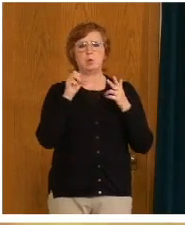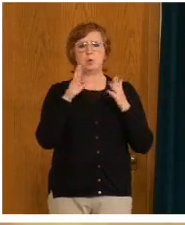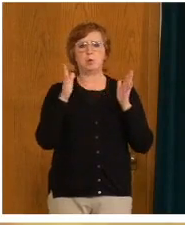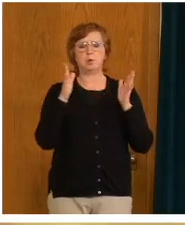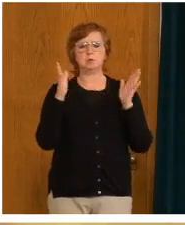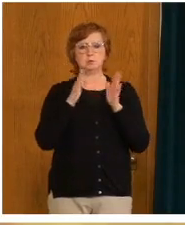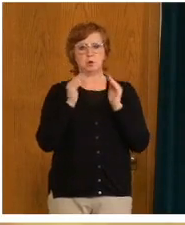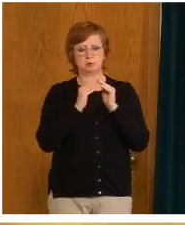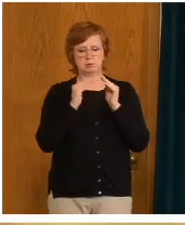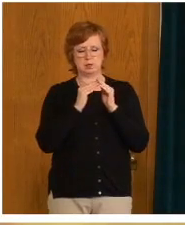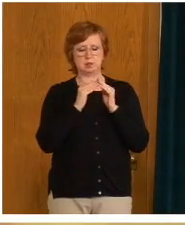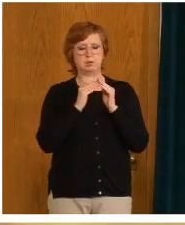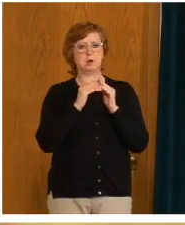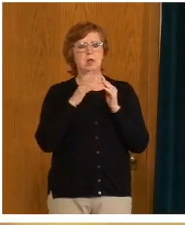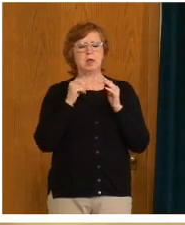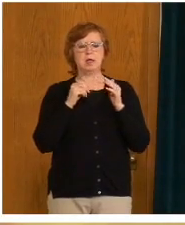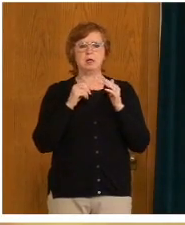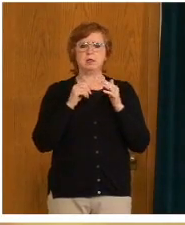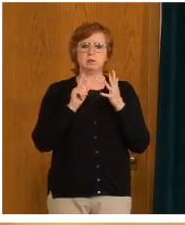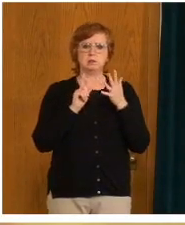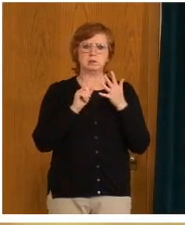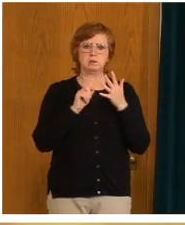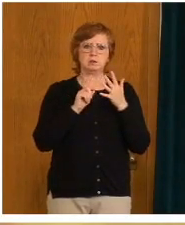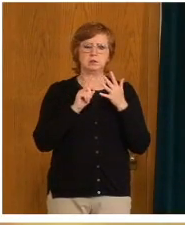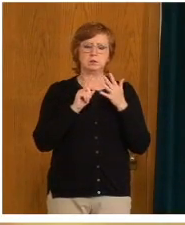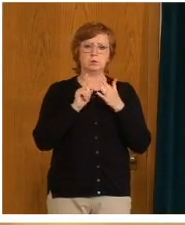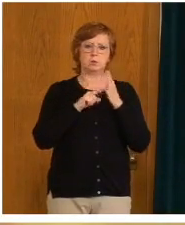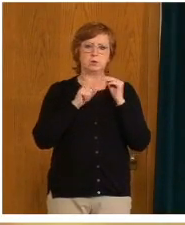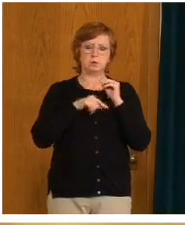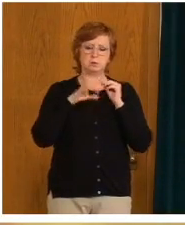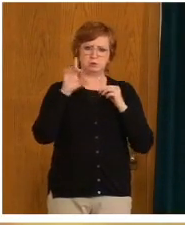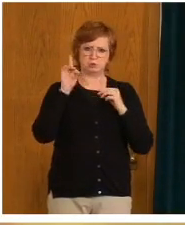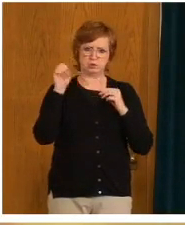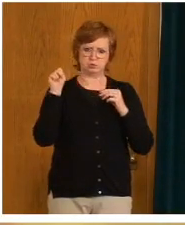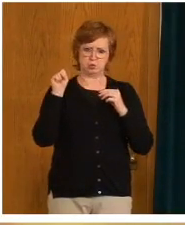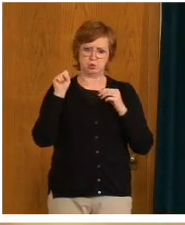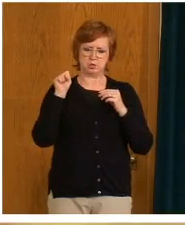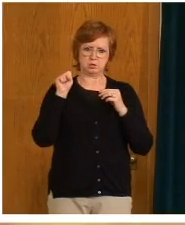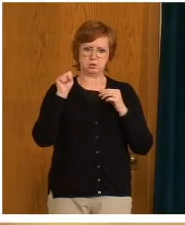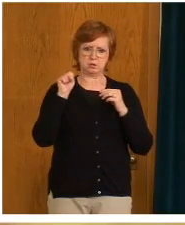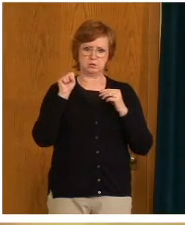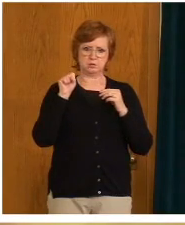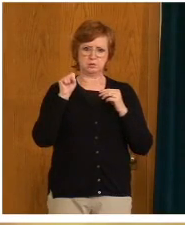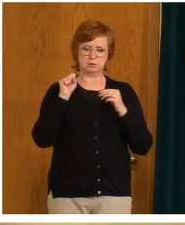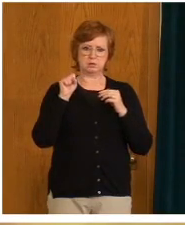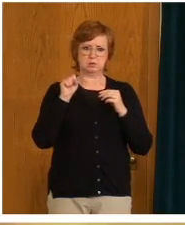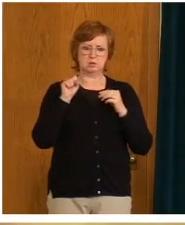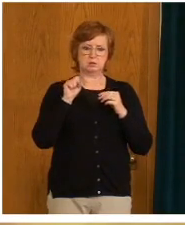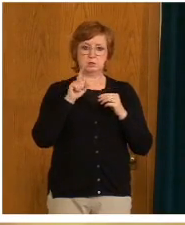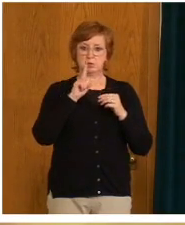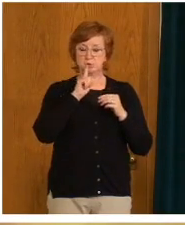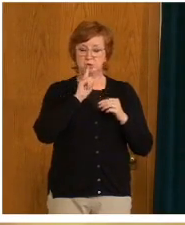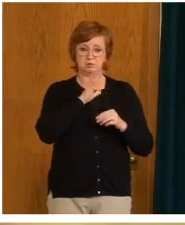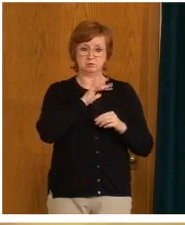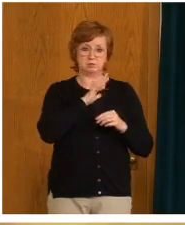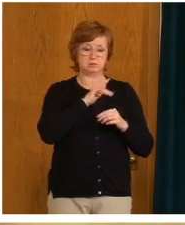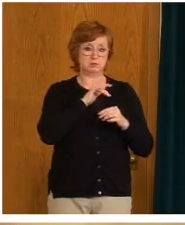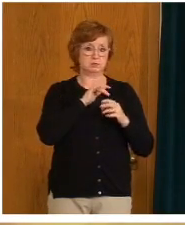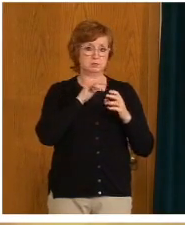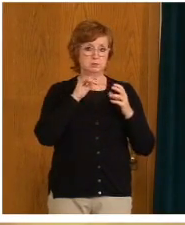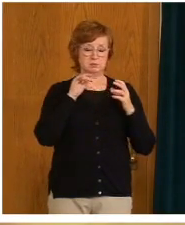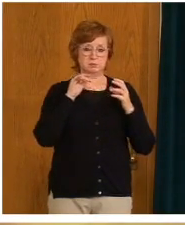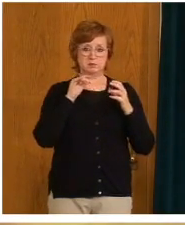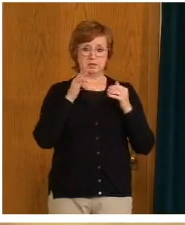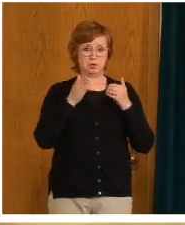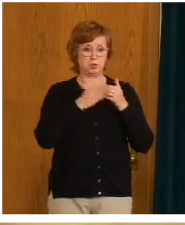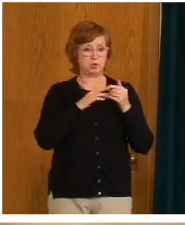their second shot. There's also a place for our pharmacies, just by the sheer number and the access that people have to their local